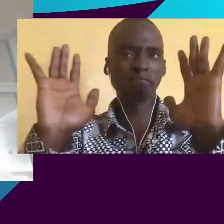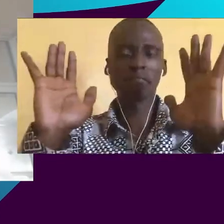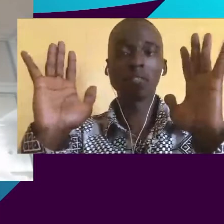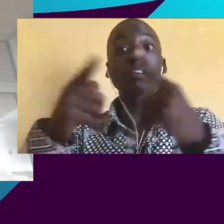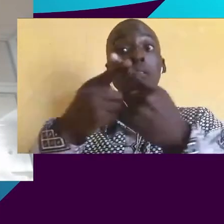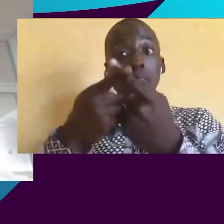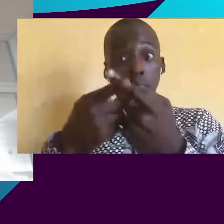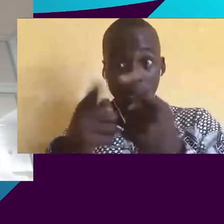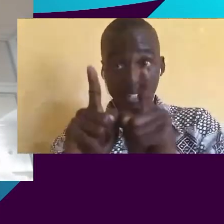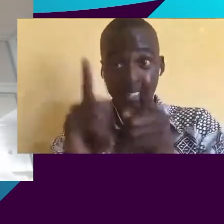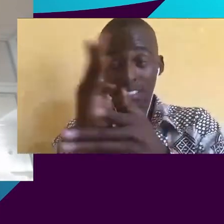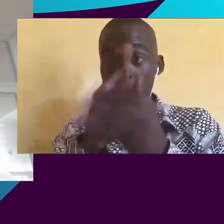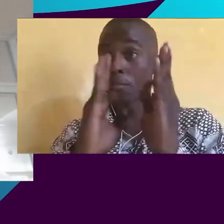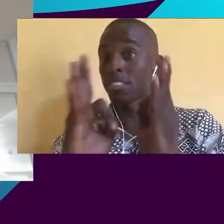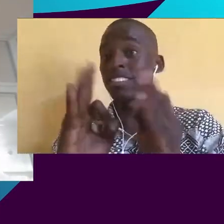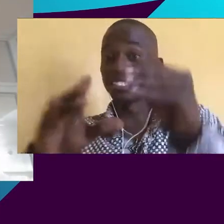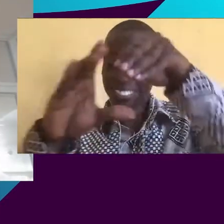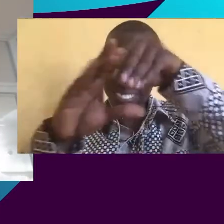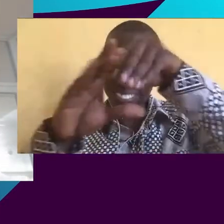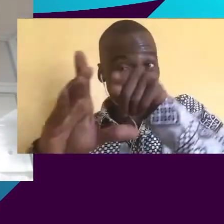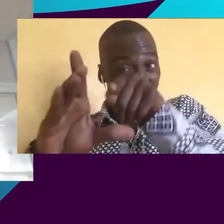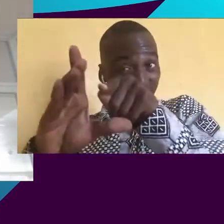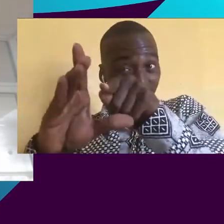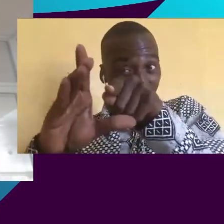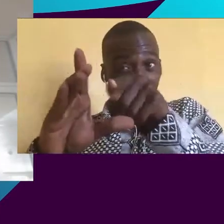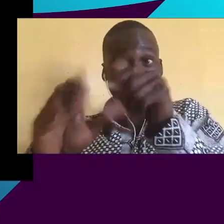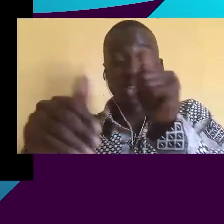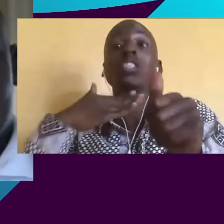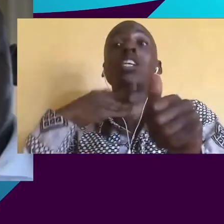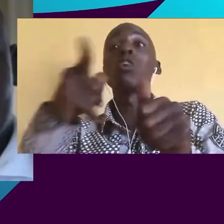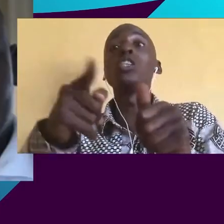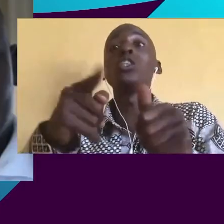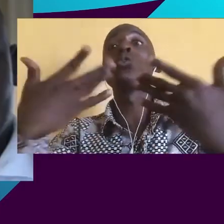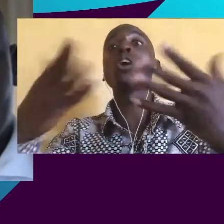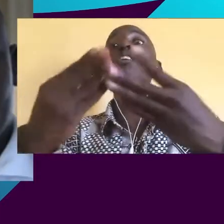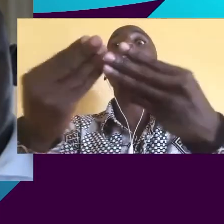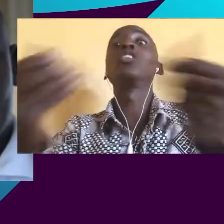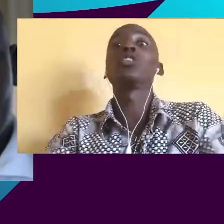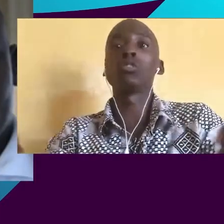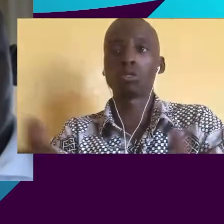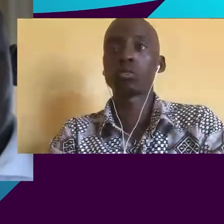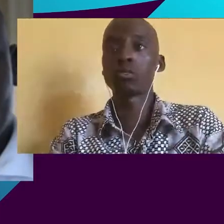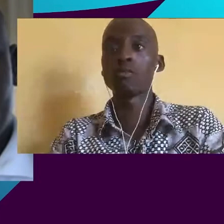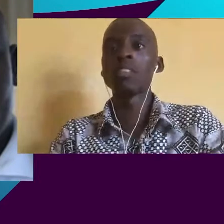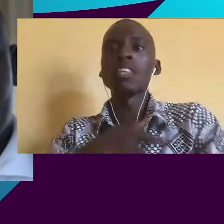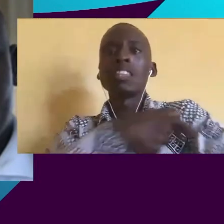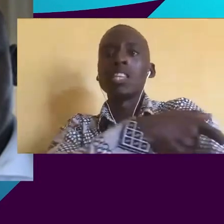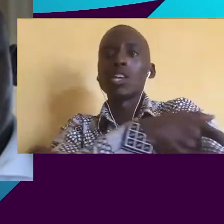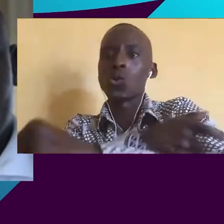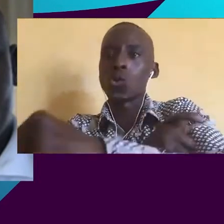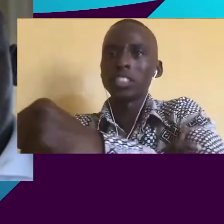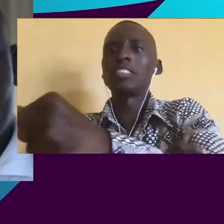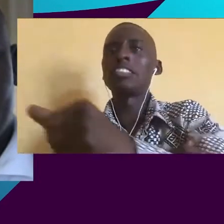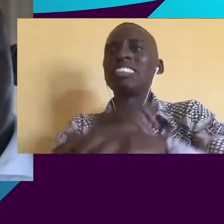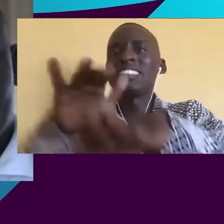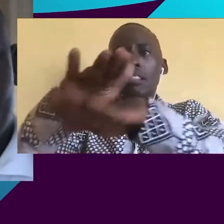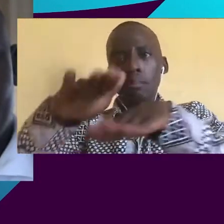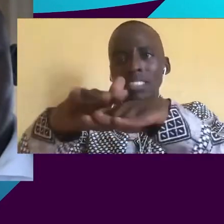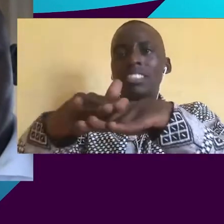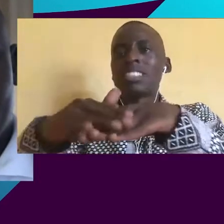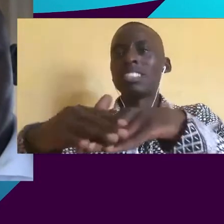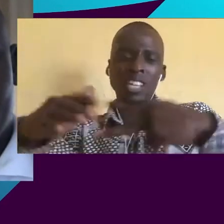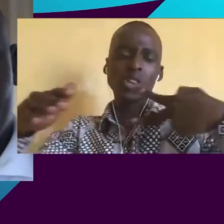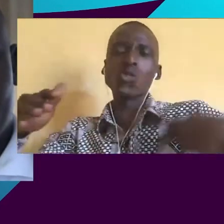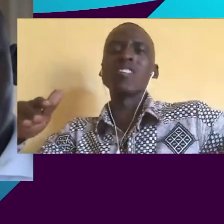things in there about people handling the girls, the coaches. She spoke about a basic, like a uniform.